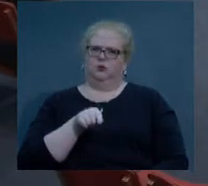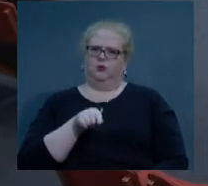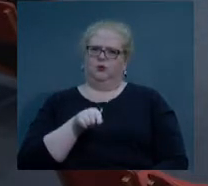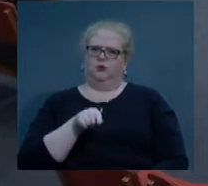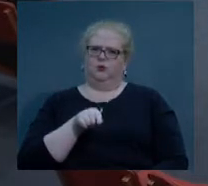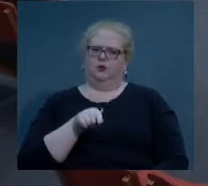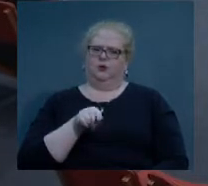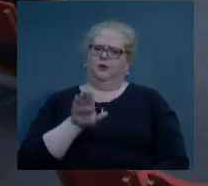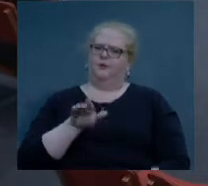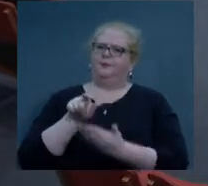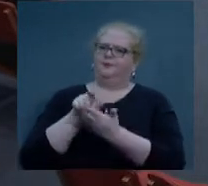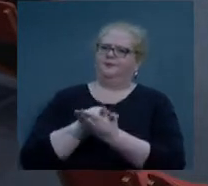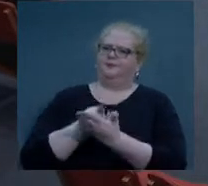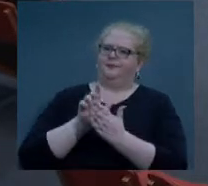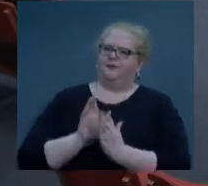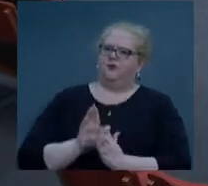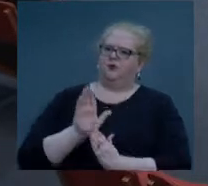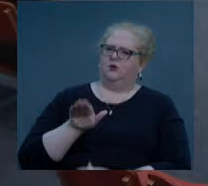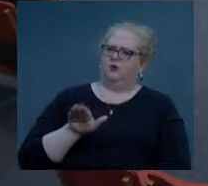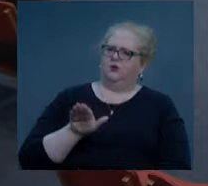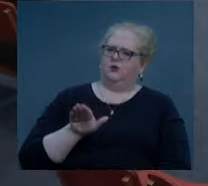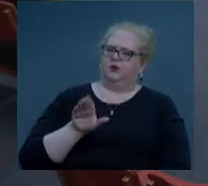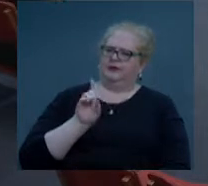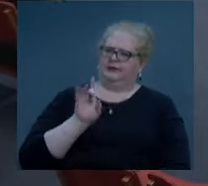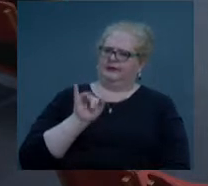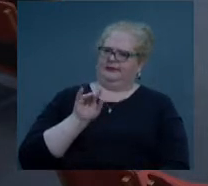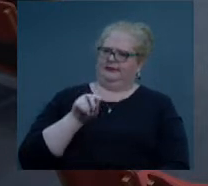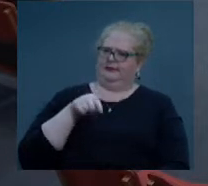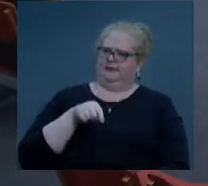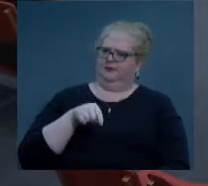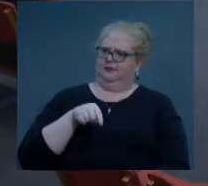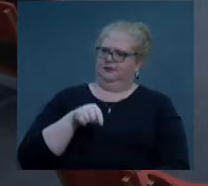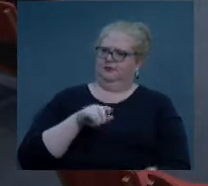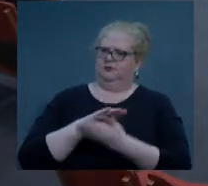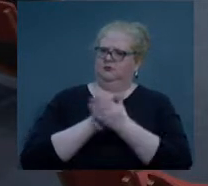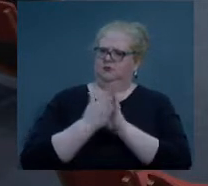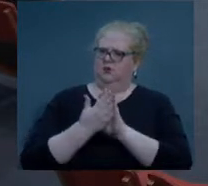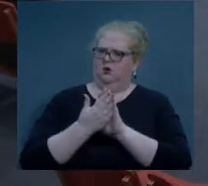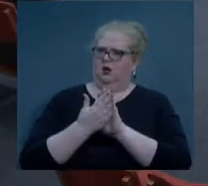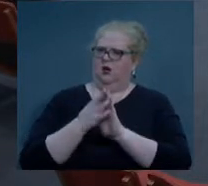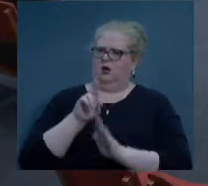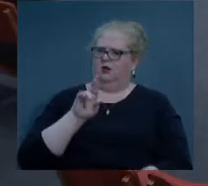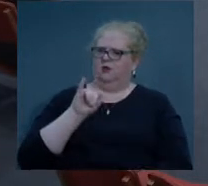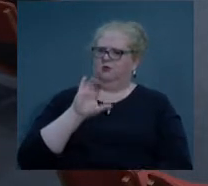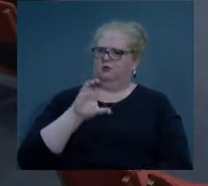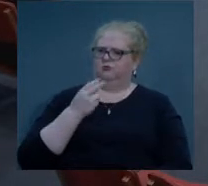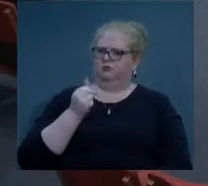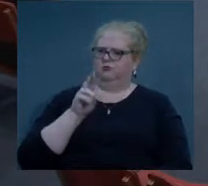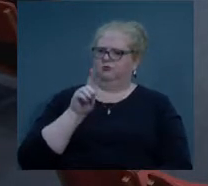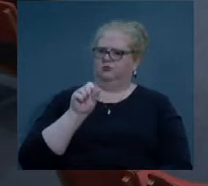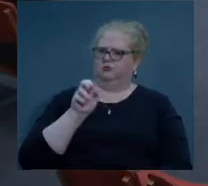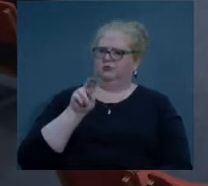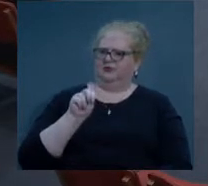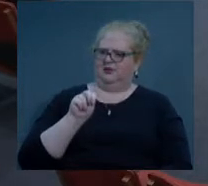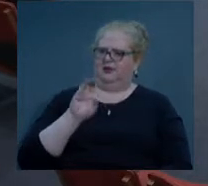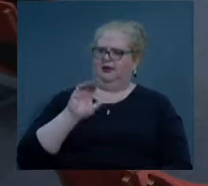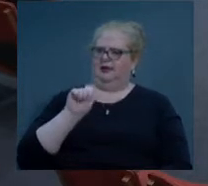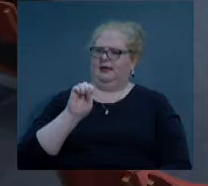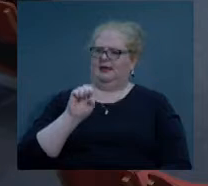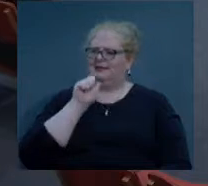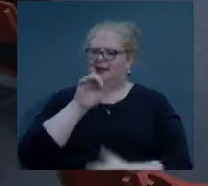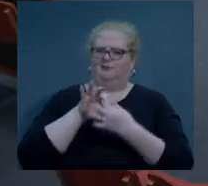Madam Attorney, did this turn out to be a Richardson case? Not having anything to do with the gentleman's name, but